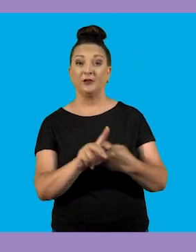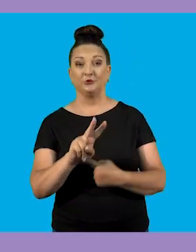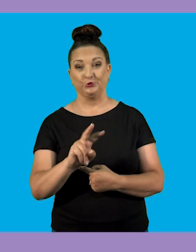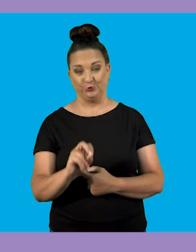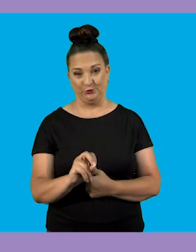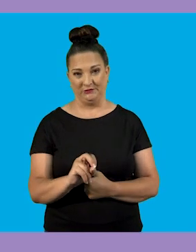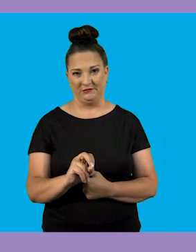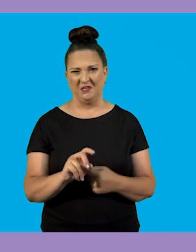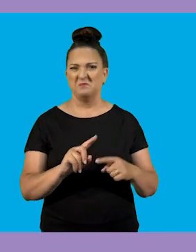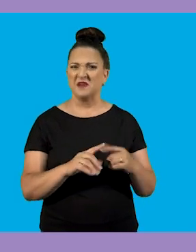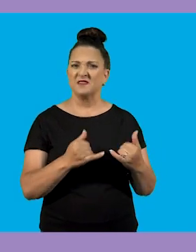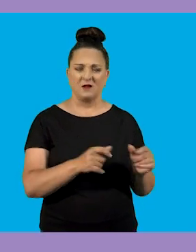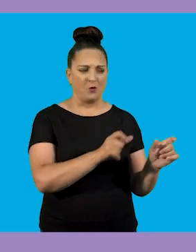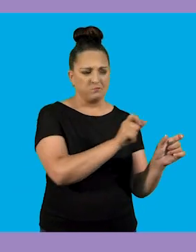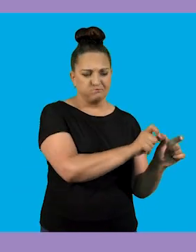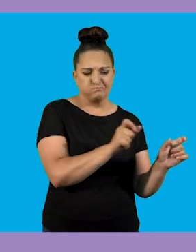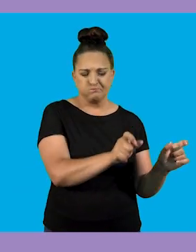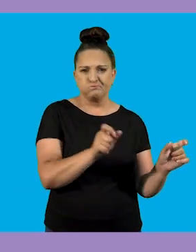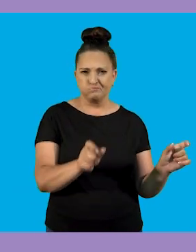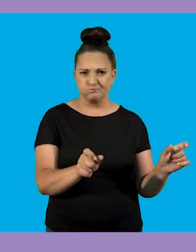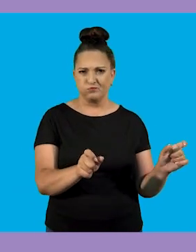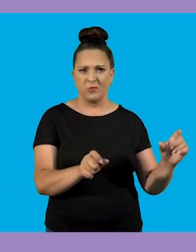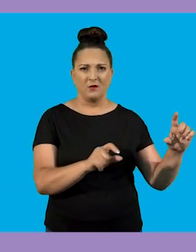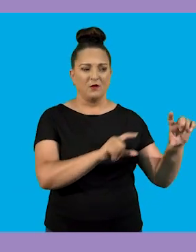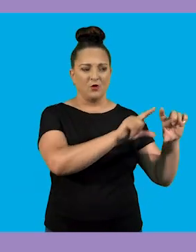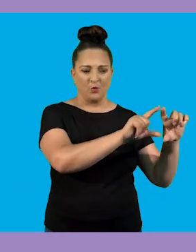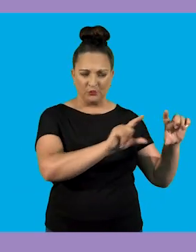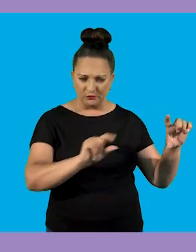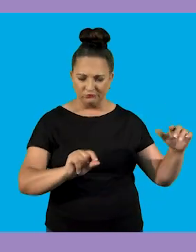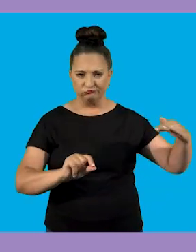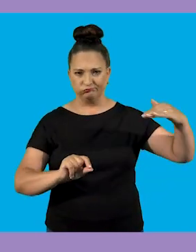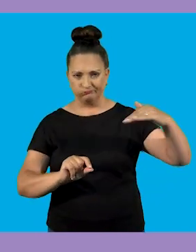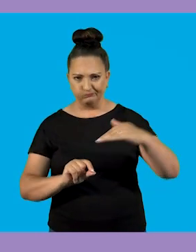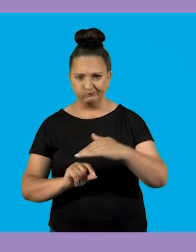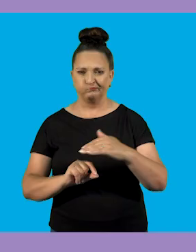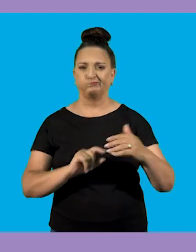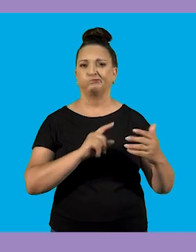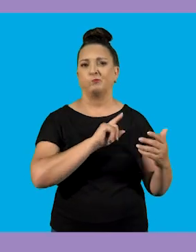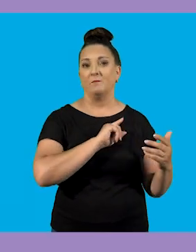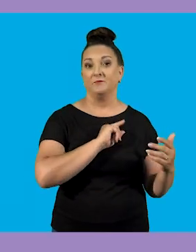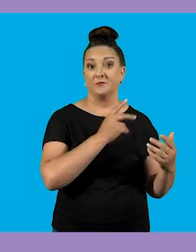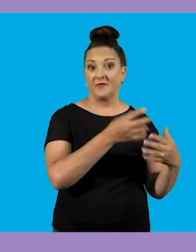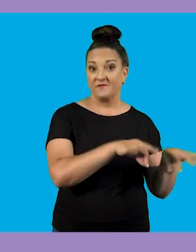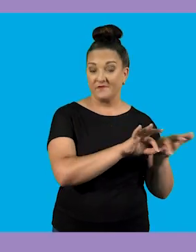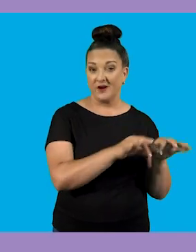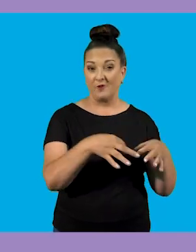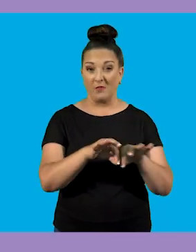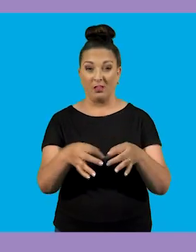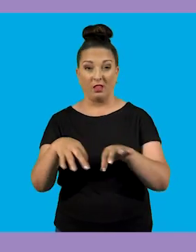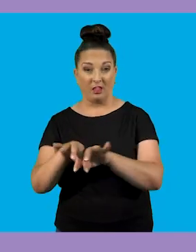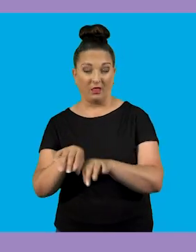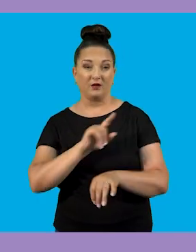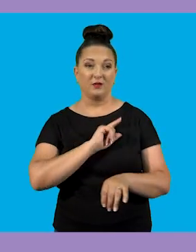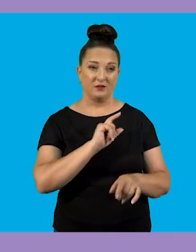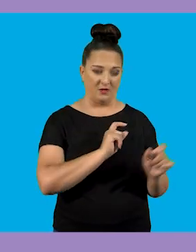plus 20. Remember, standard form means that we place it in descending order of exponents when we are looking at the variable, and